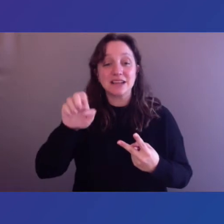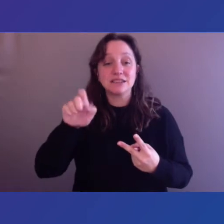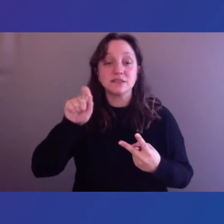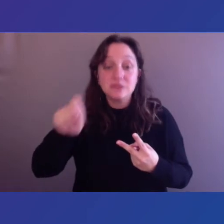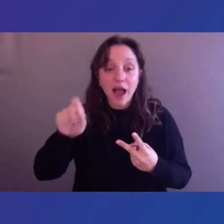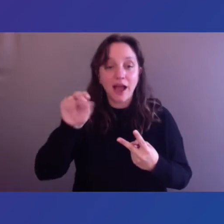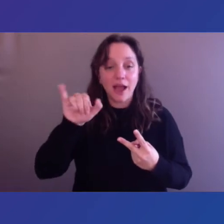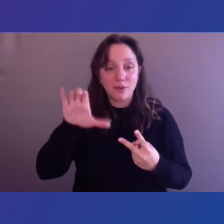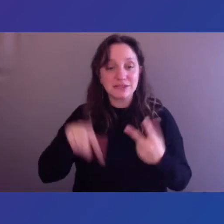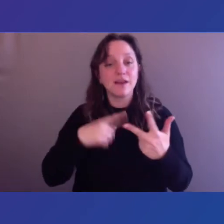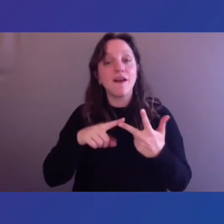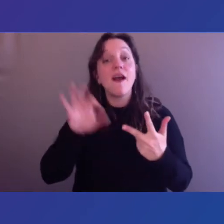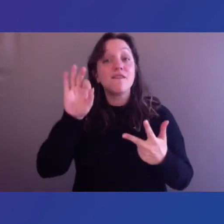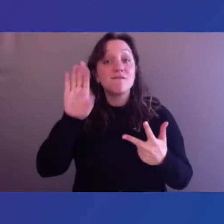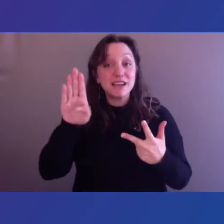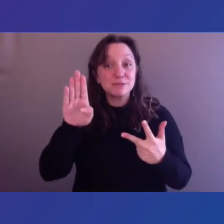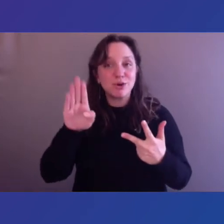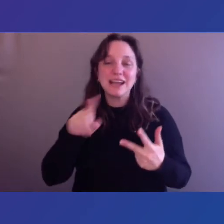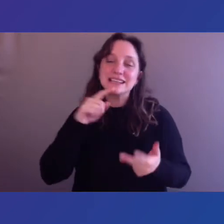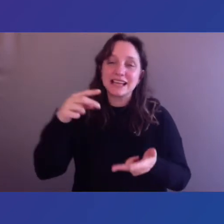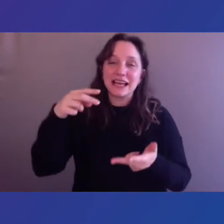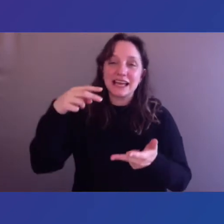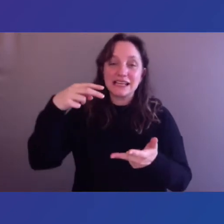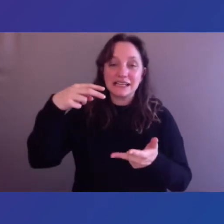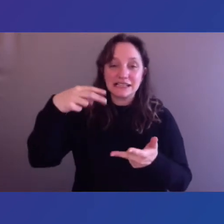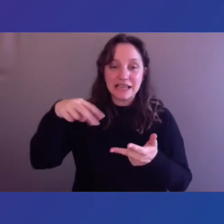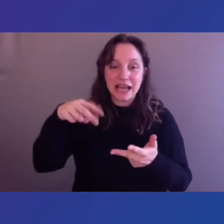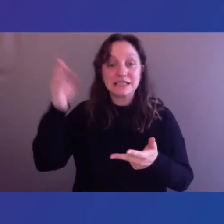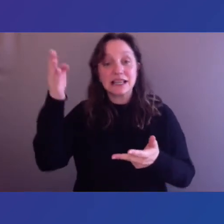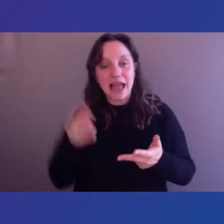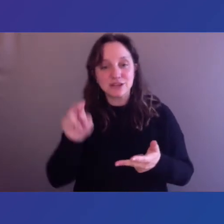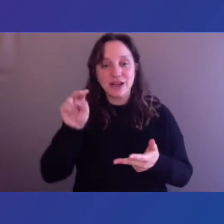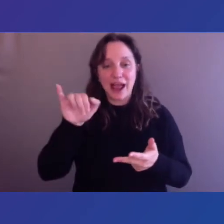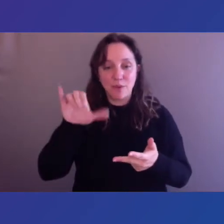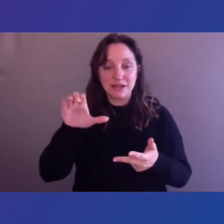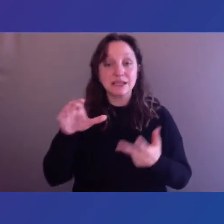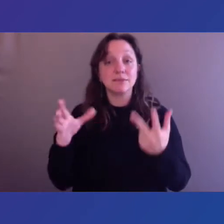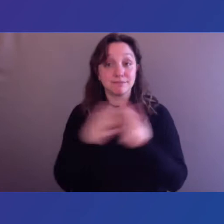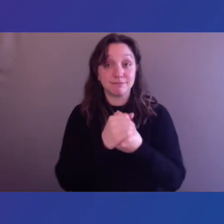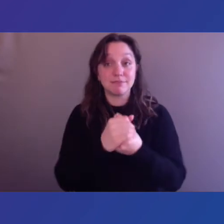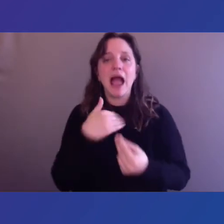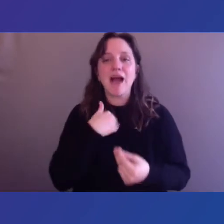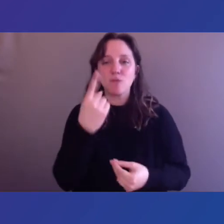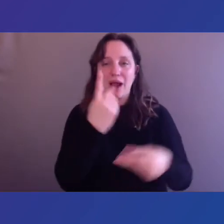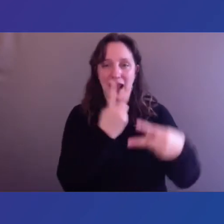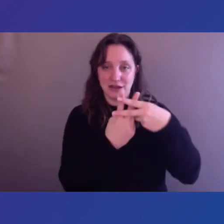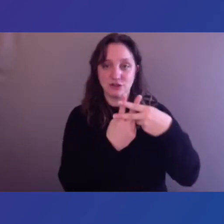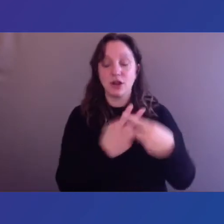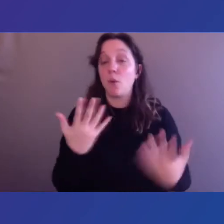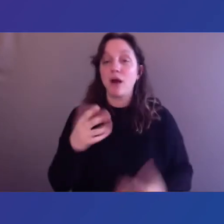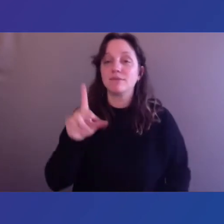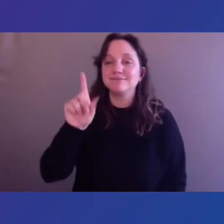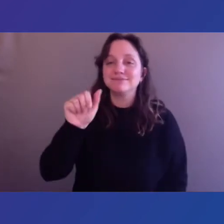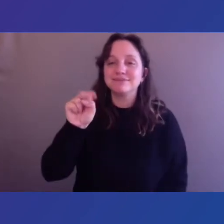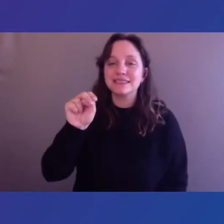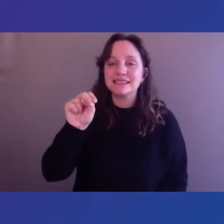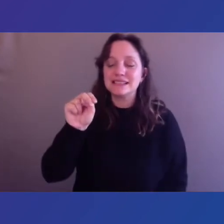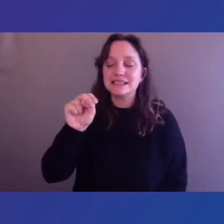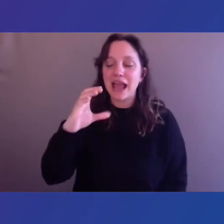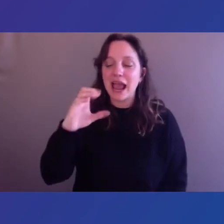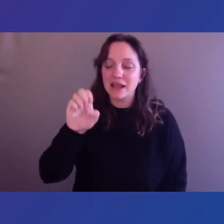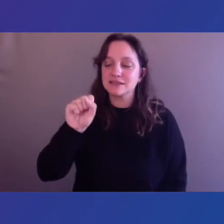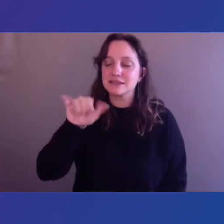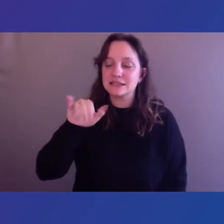dance/NYC, all using the hashtag DanceSymp. That's dance, SYMP.